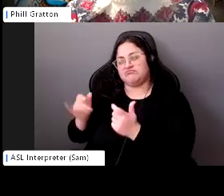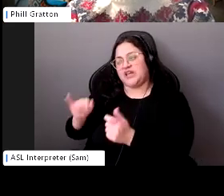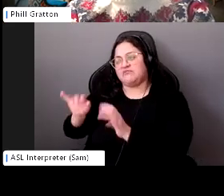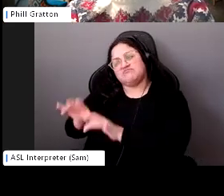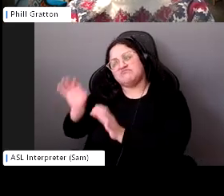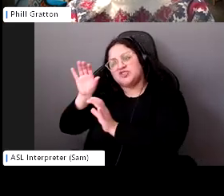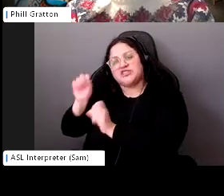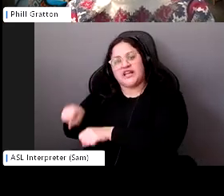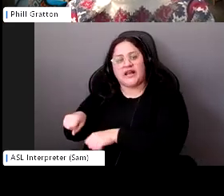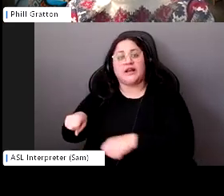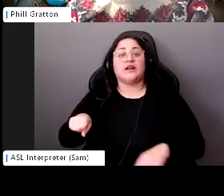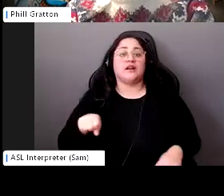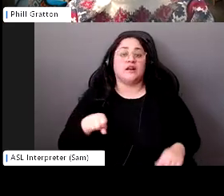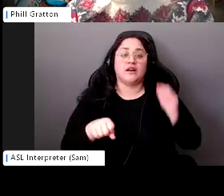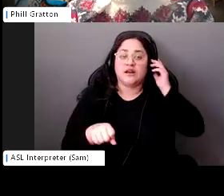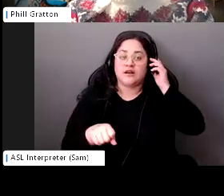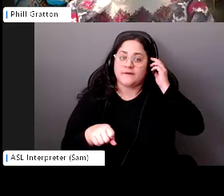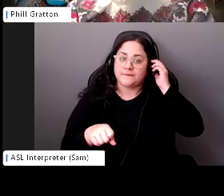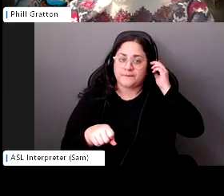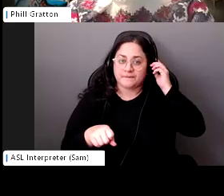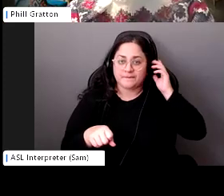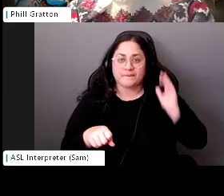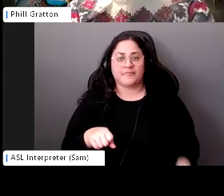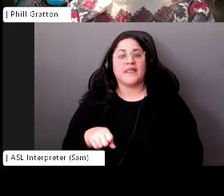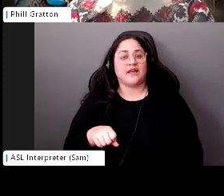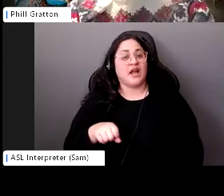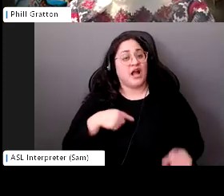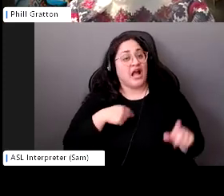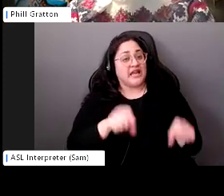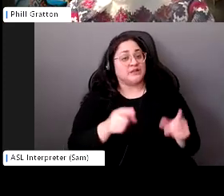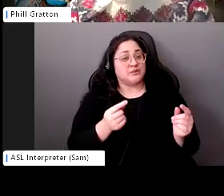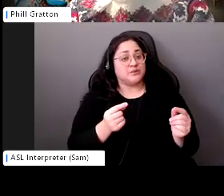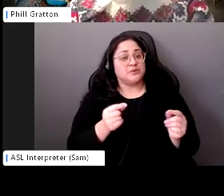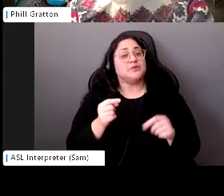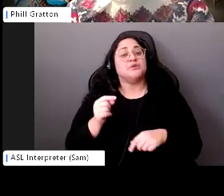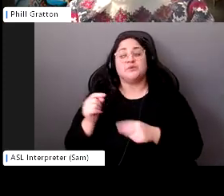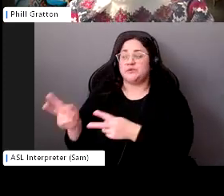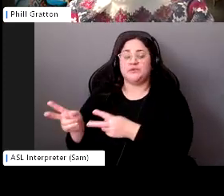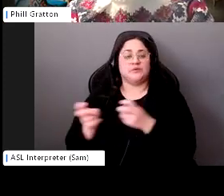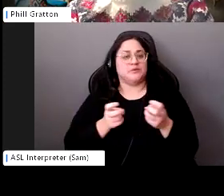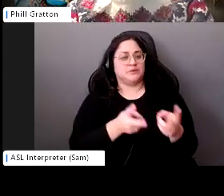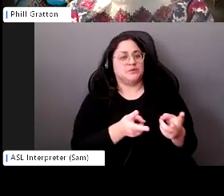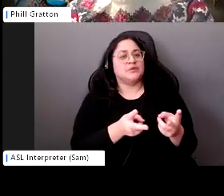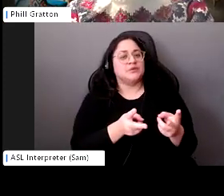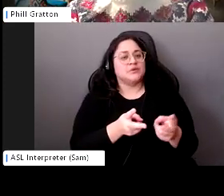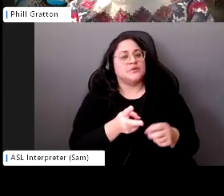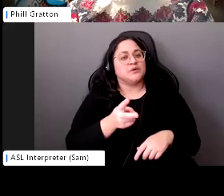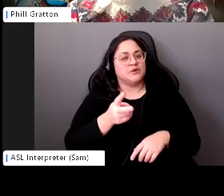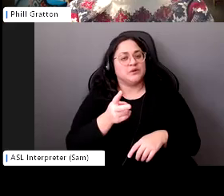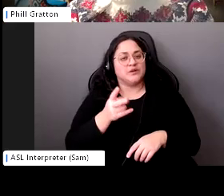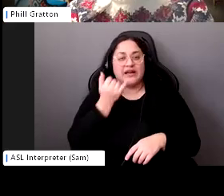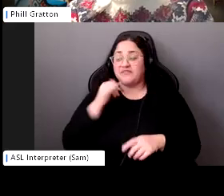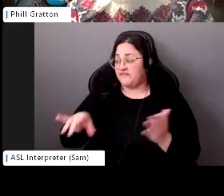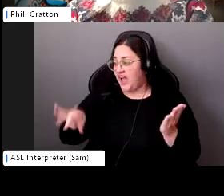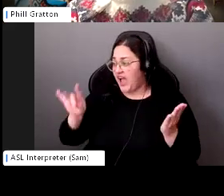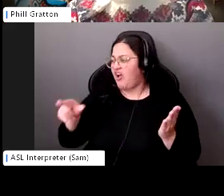they can't have. And they say, yeah, but ChatGPT, this is I love this recipe, but they can't have flour. Is there something else I can use